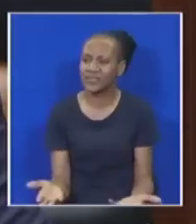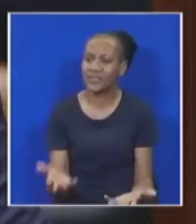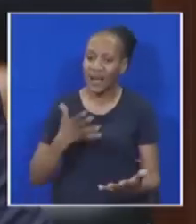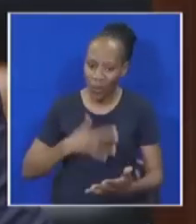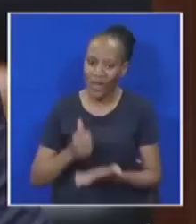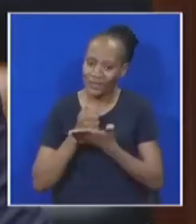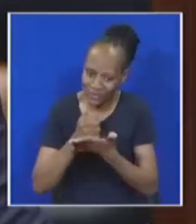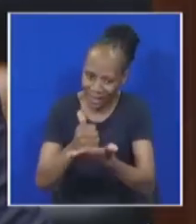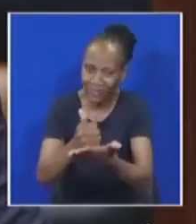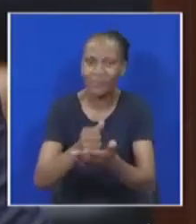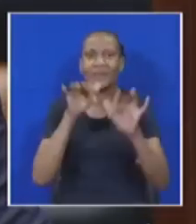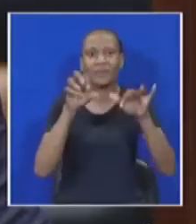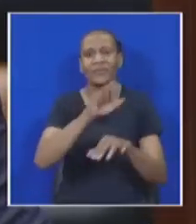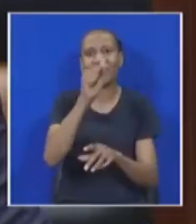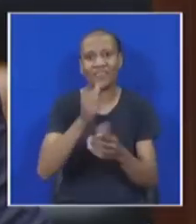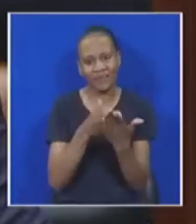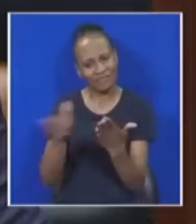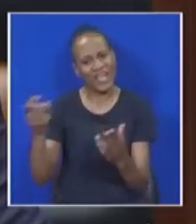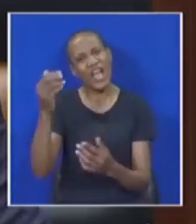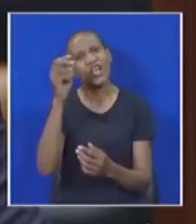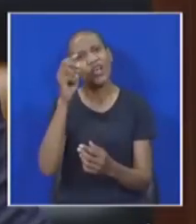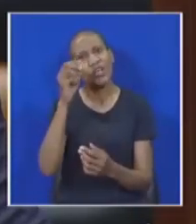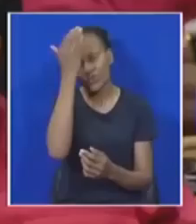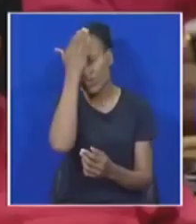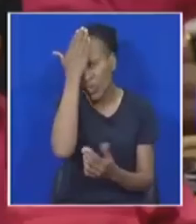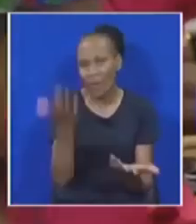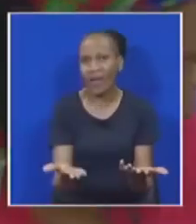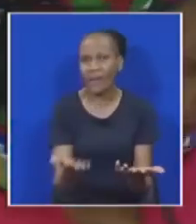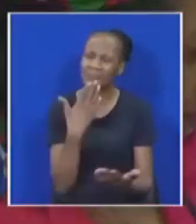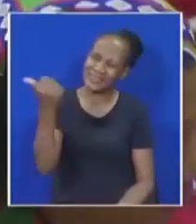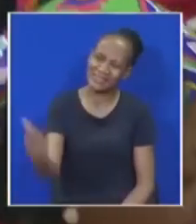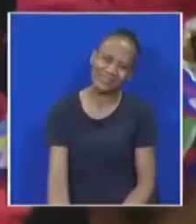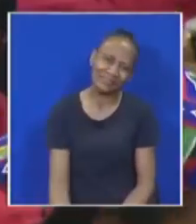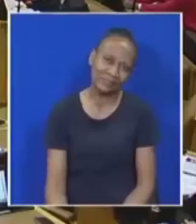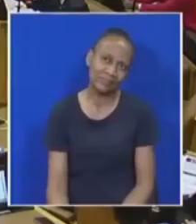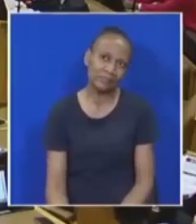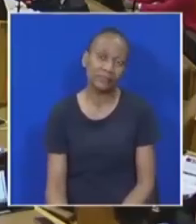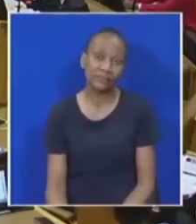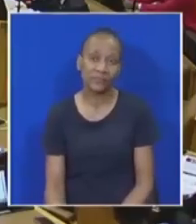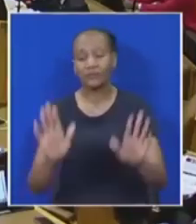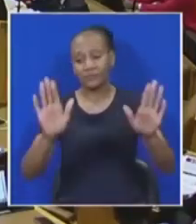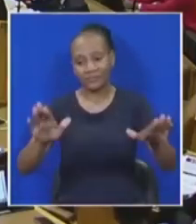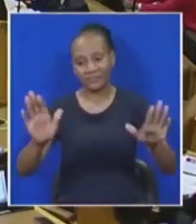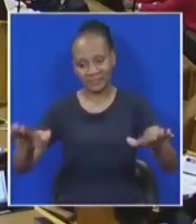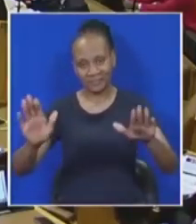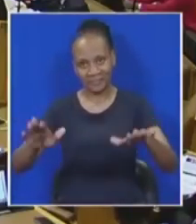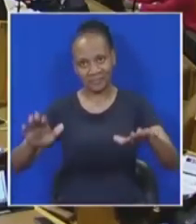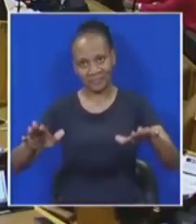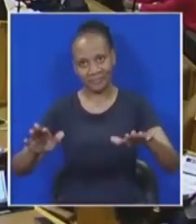save this country from Zuma. Please. Honourable Member, take your seat. Honourable Members, we